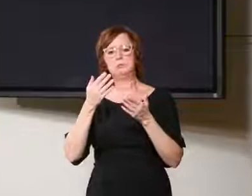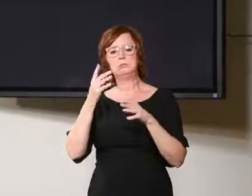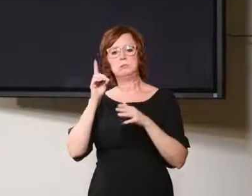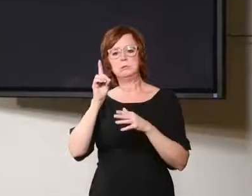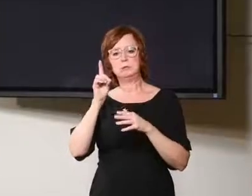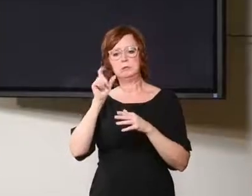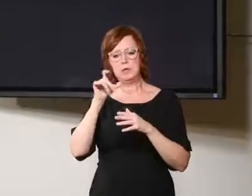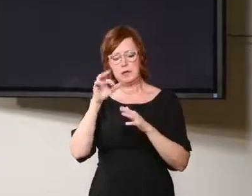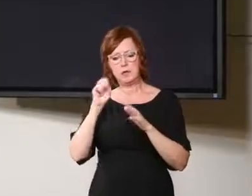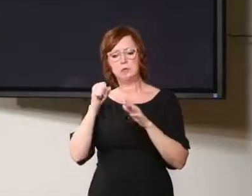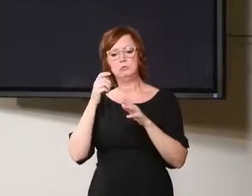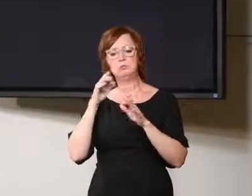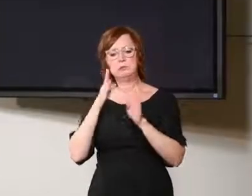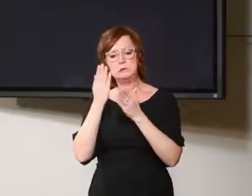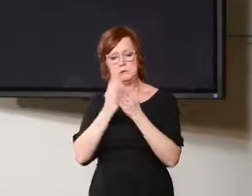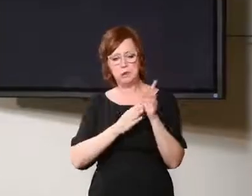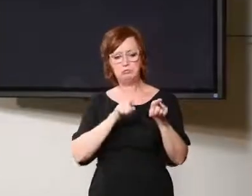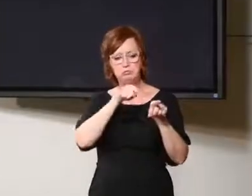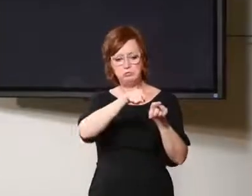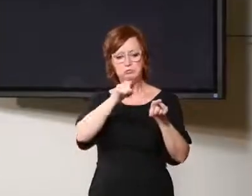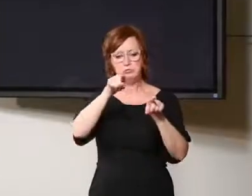with the number of children that are